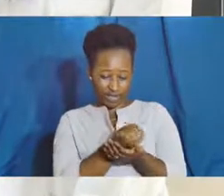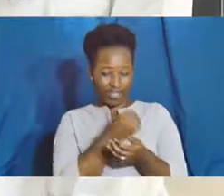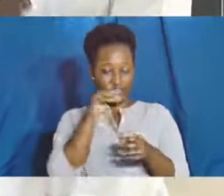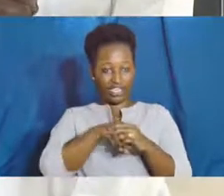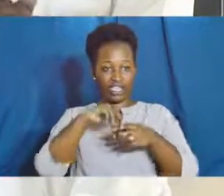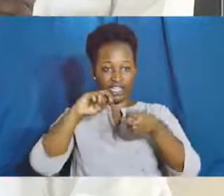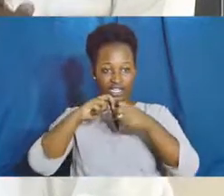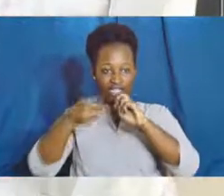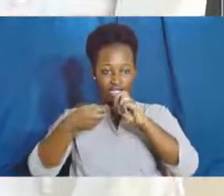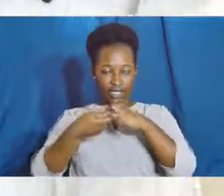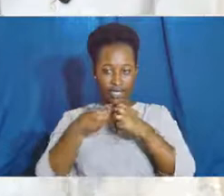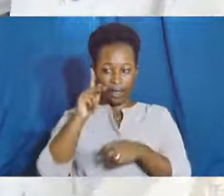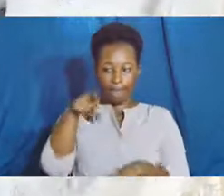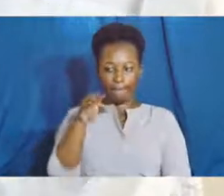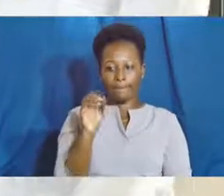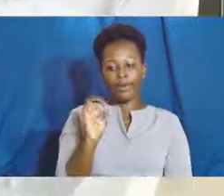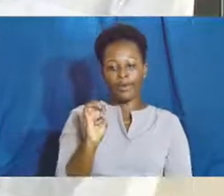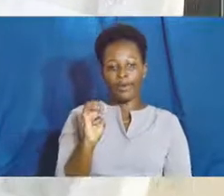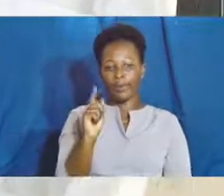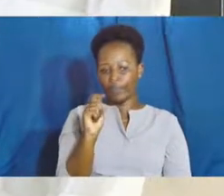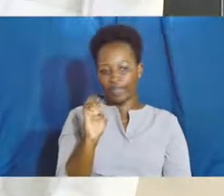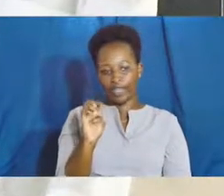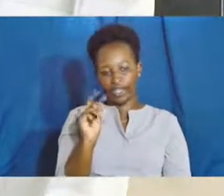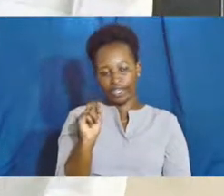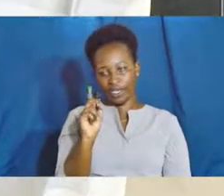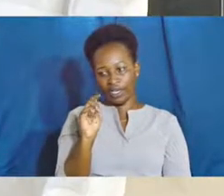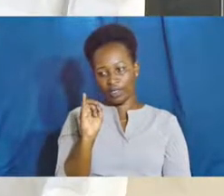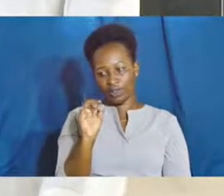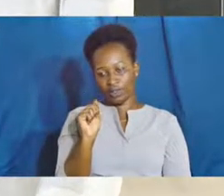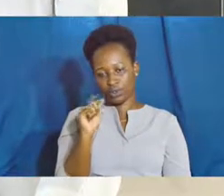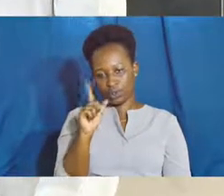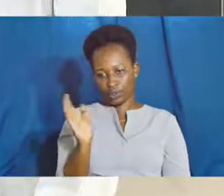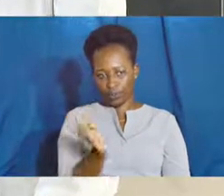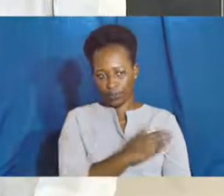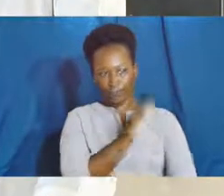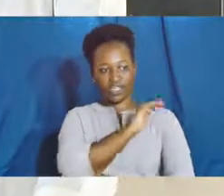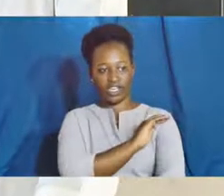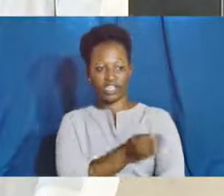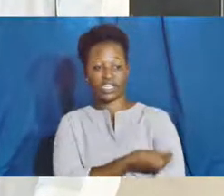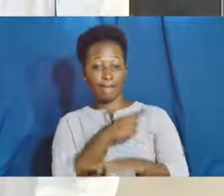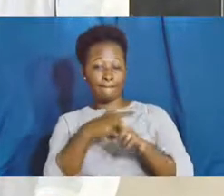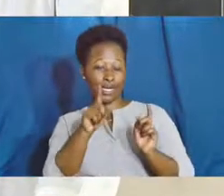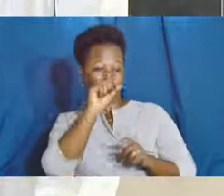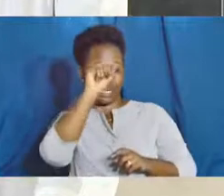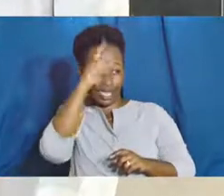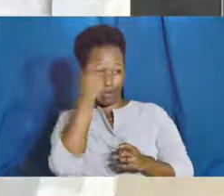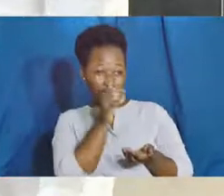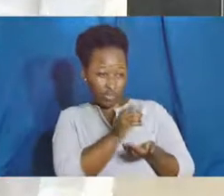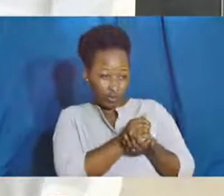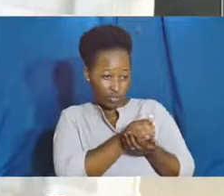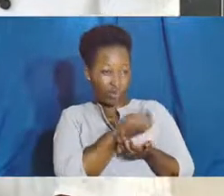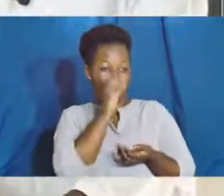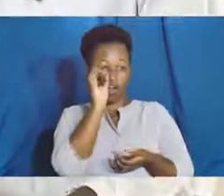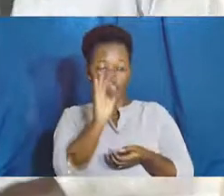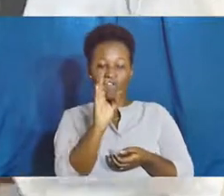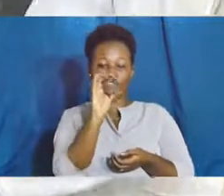potential energy. But for the first one, it is a conservation of charge. Do you understand? So